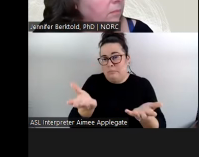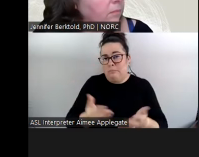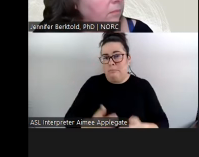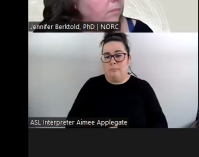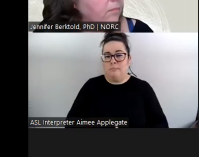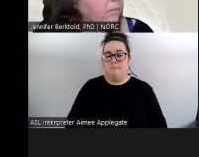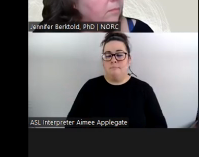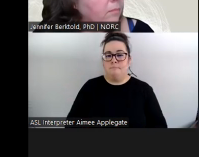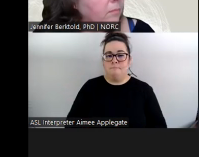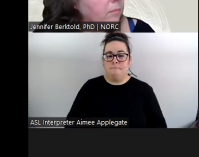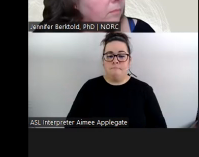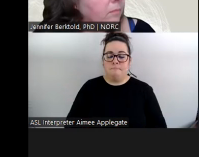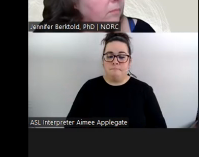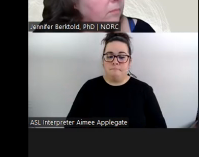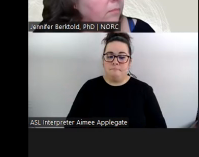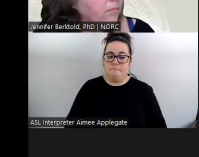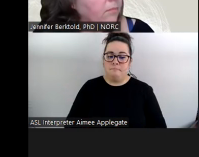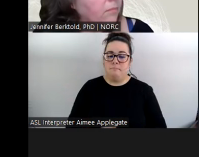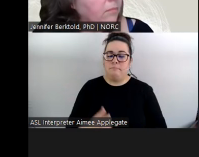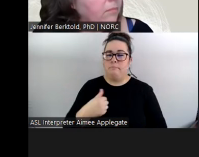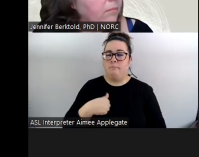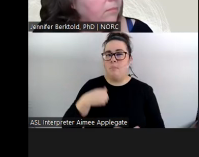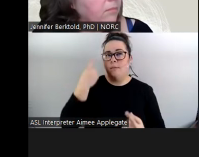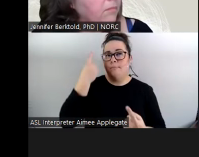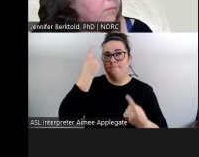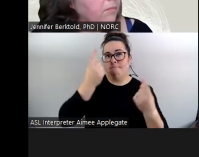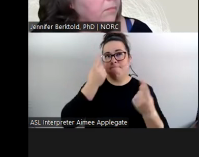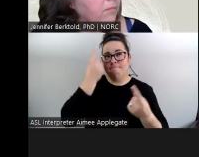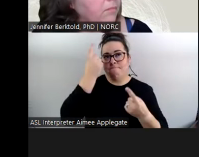yeah, I'm just wondering if there's a way to